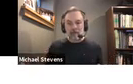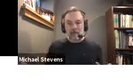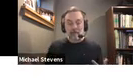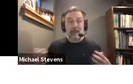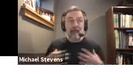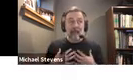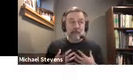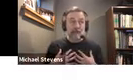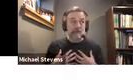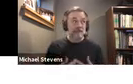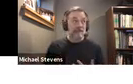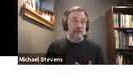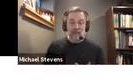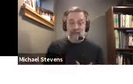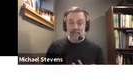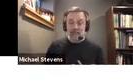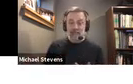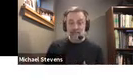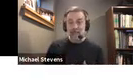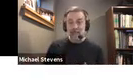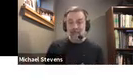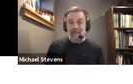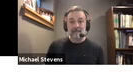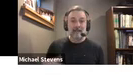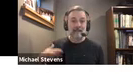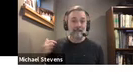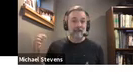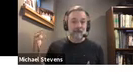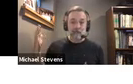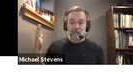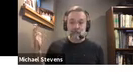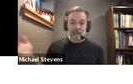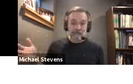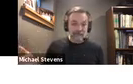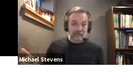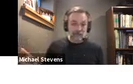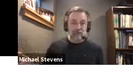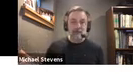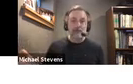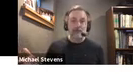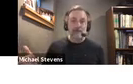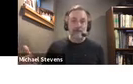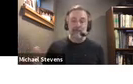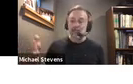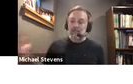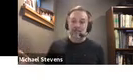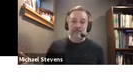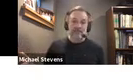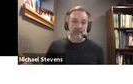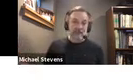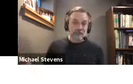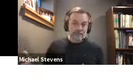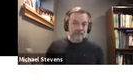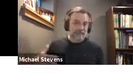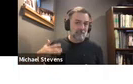partnered, I have partnered personally with Mighty Media in the past. Uh, they are one of the great media production companies based here